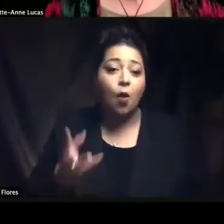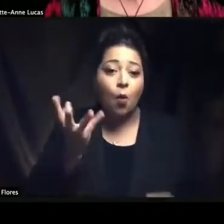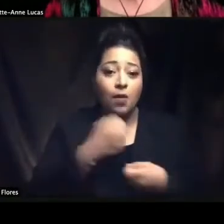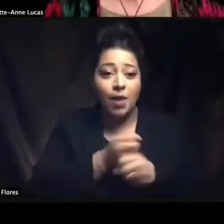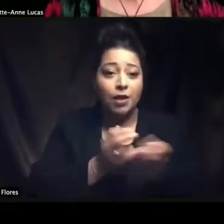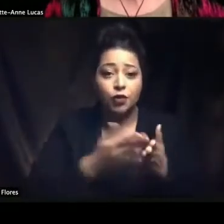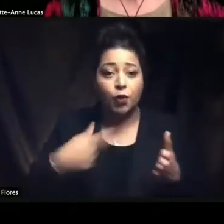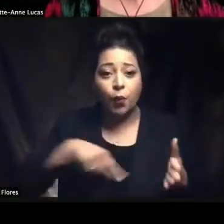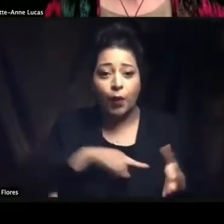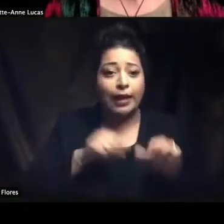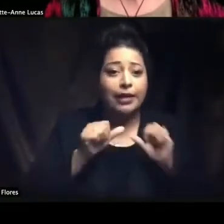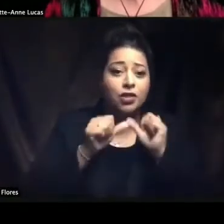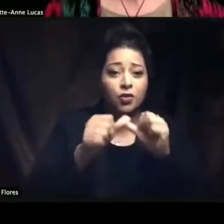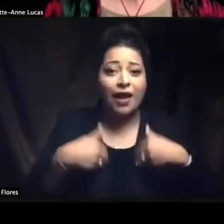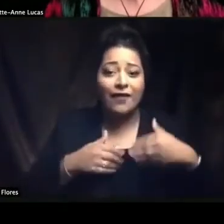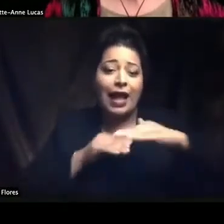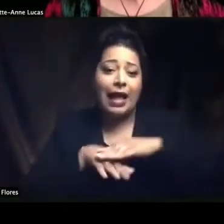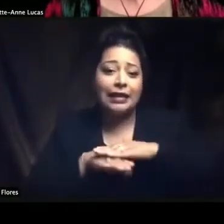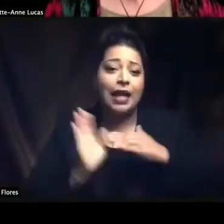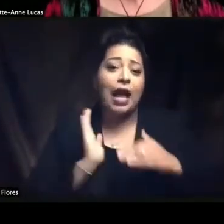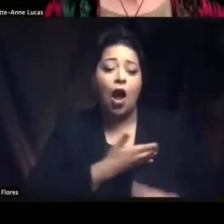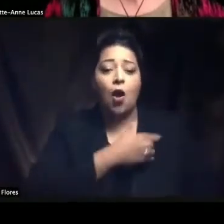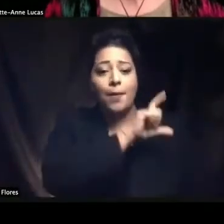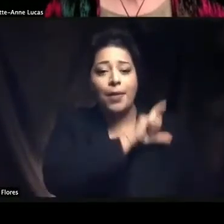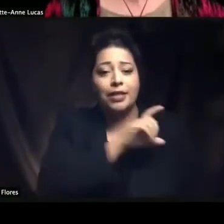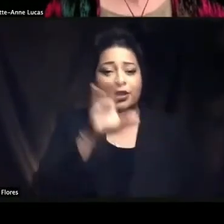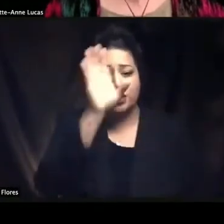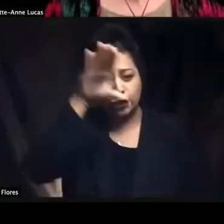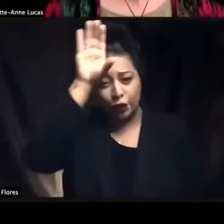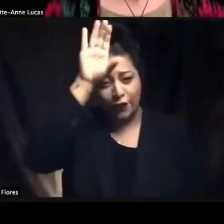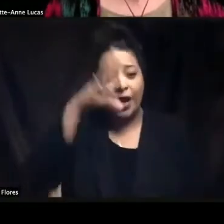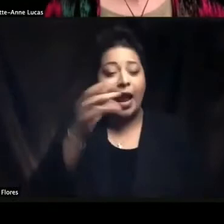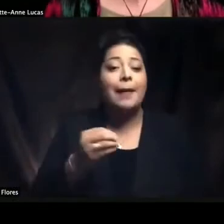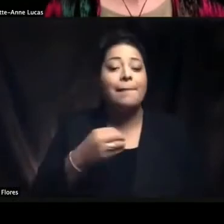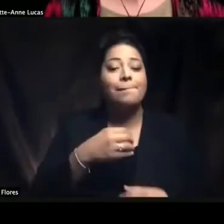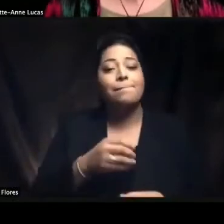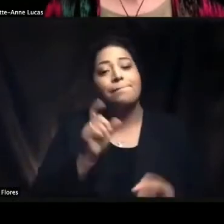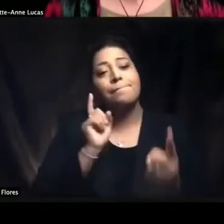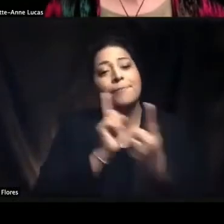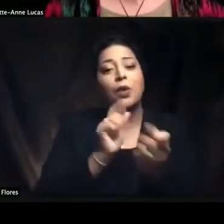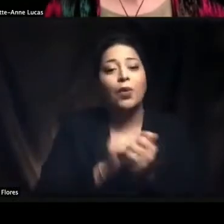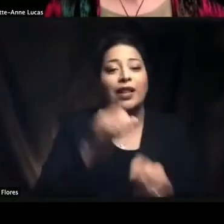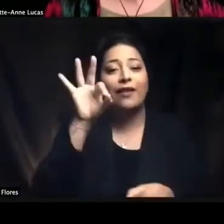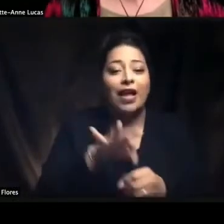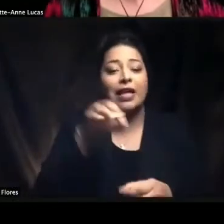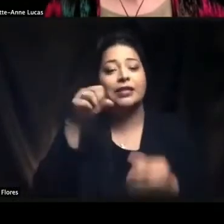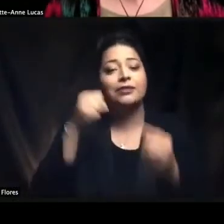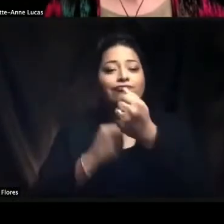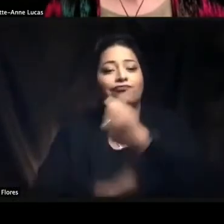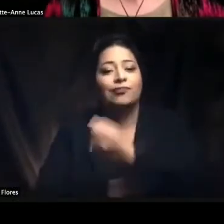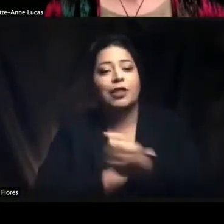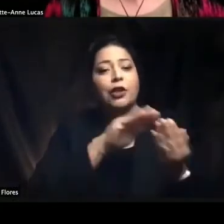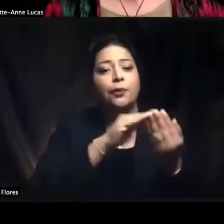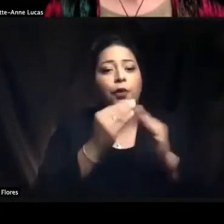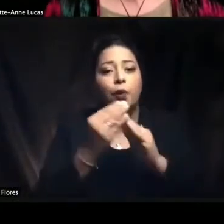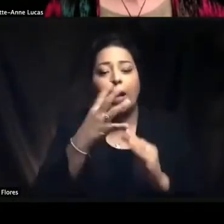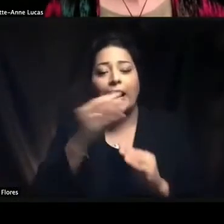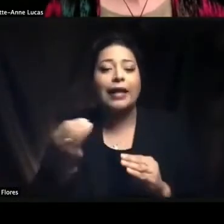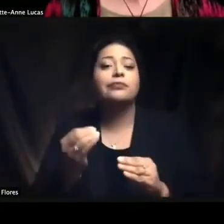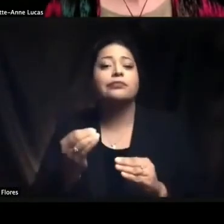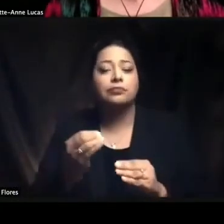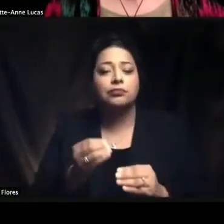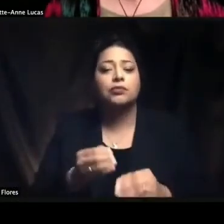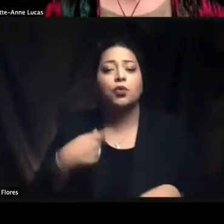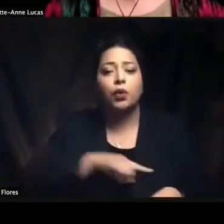we continue to have the access of our police chief to meet with our faith-based community outreach ministries, and making sure that we're working with Cops